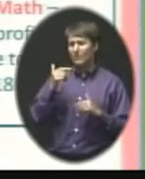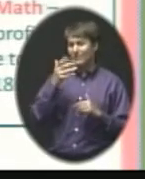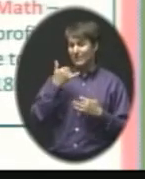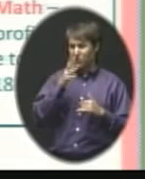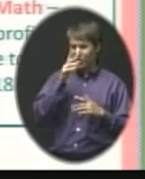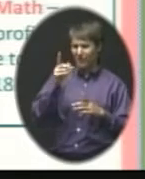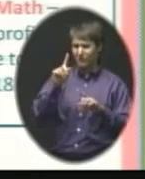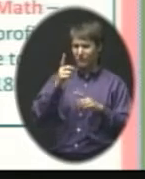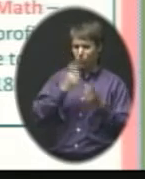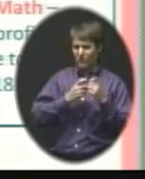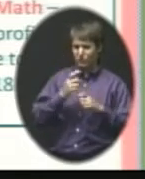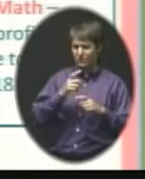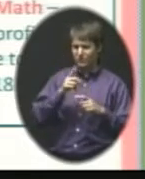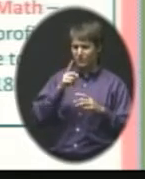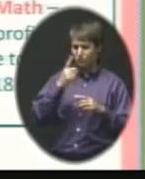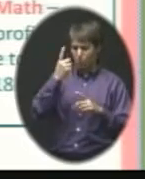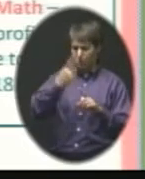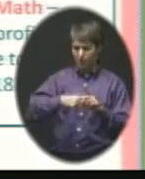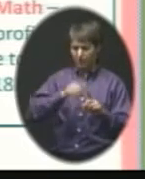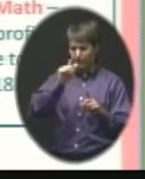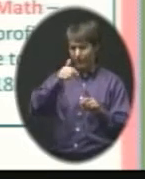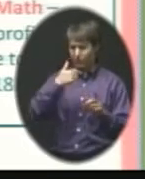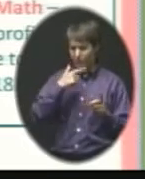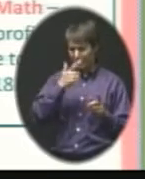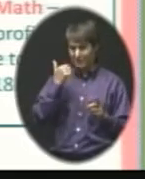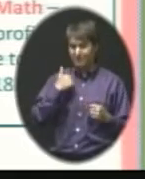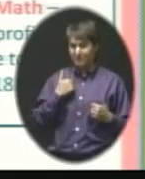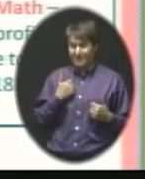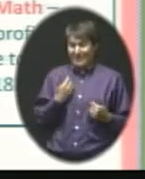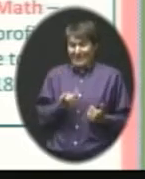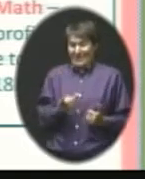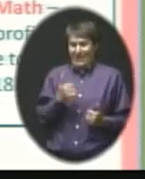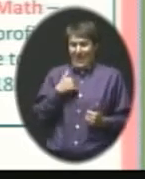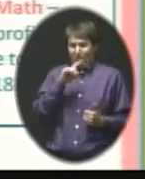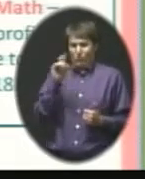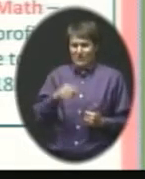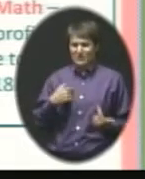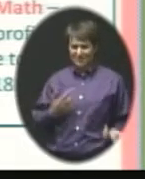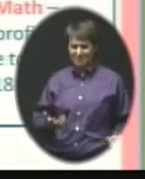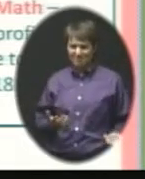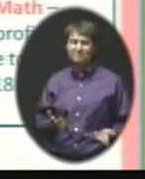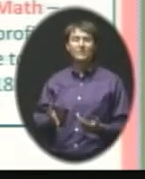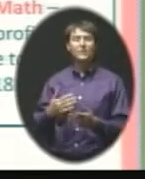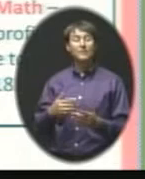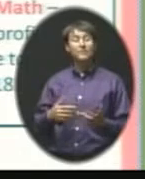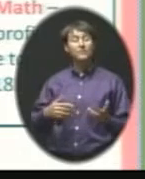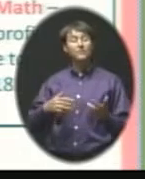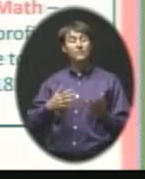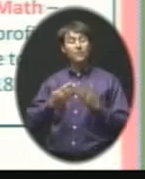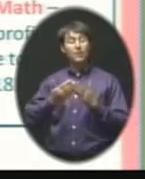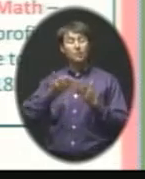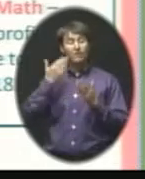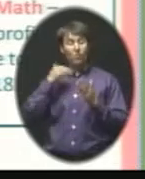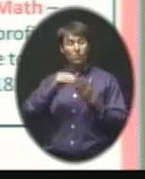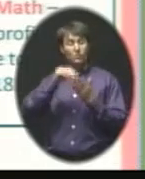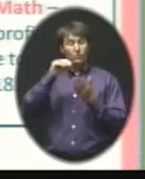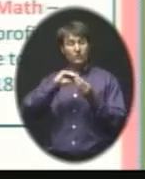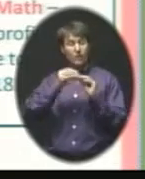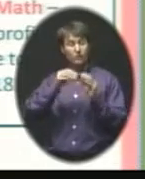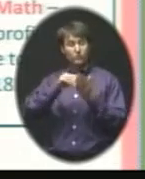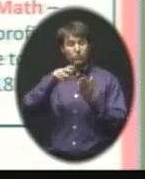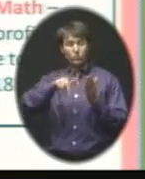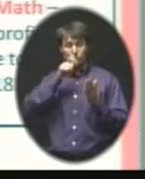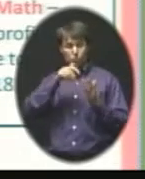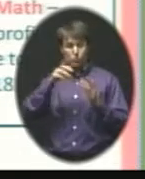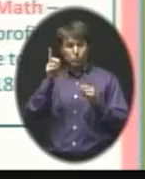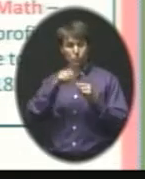have questions in a month, because I still have questions sometimes. We looked at before the percentage of students that scored below proficient. We looked at